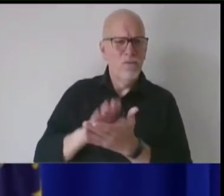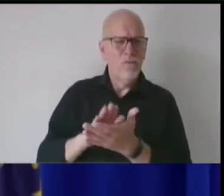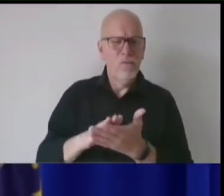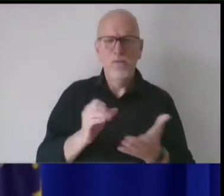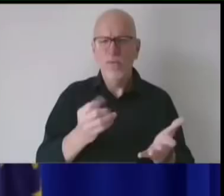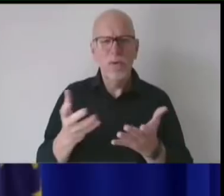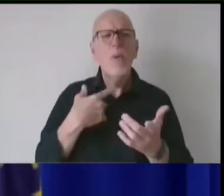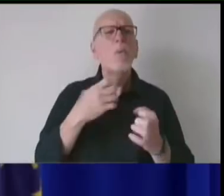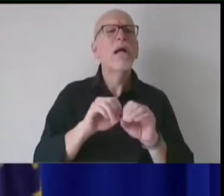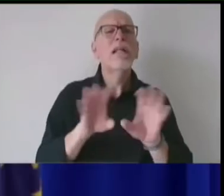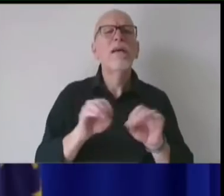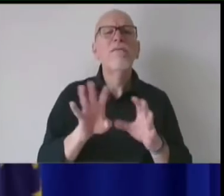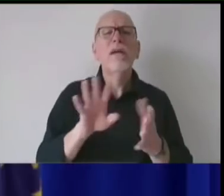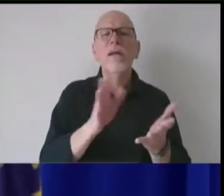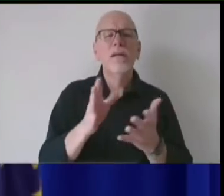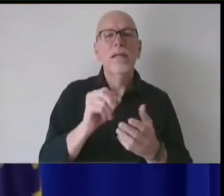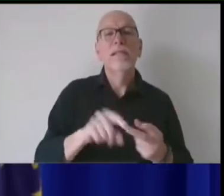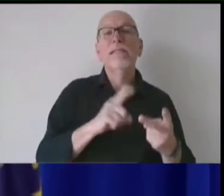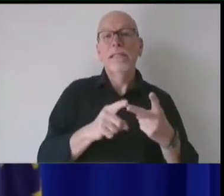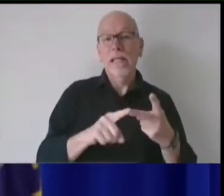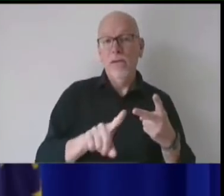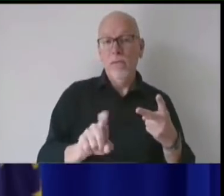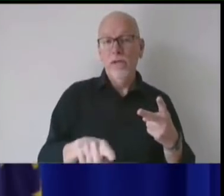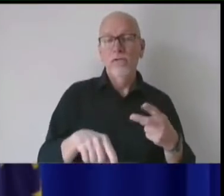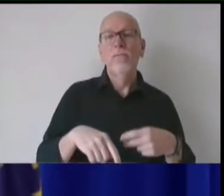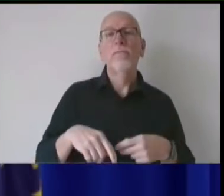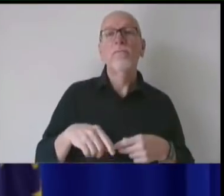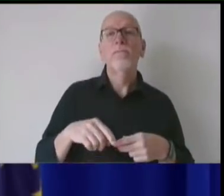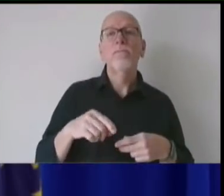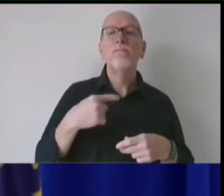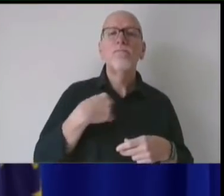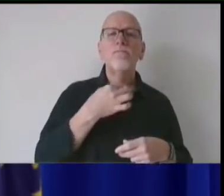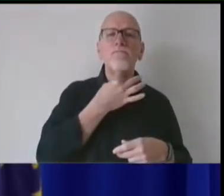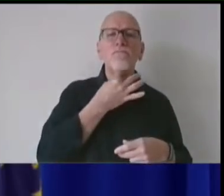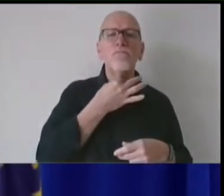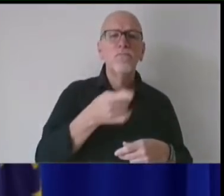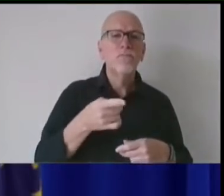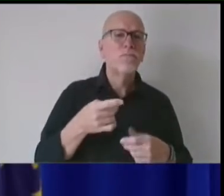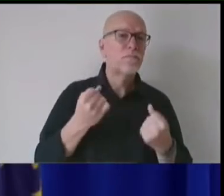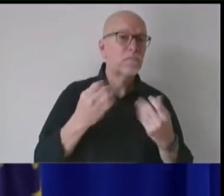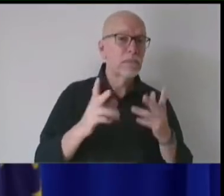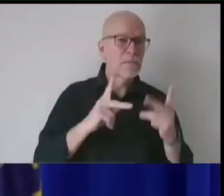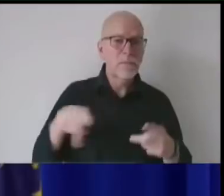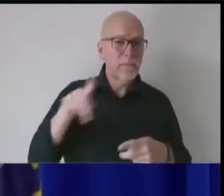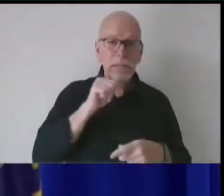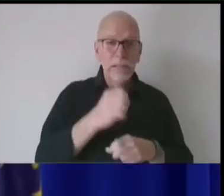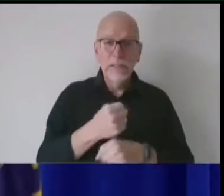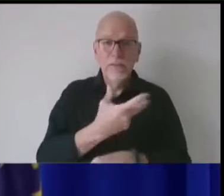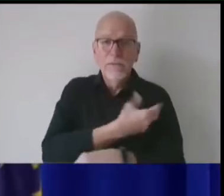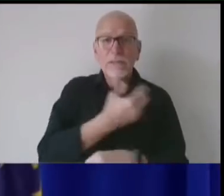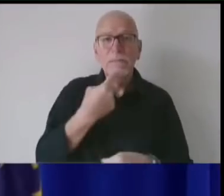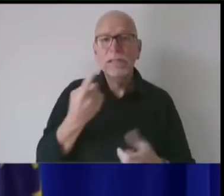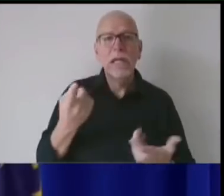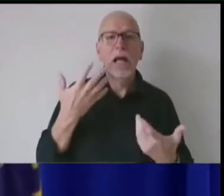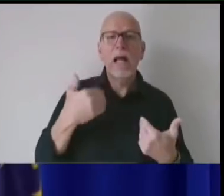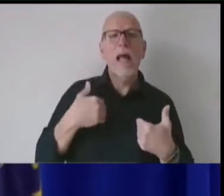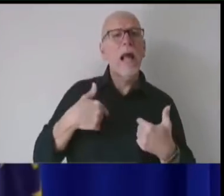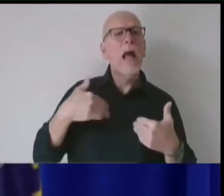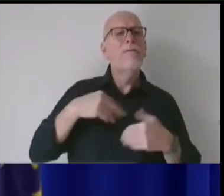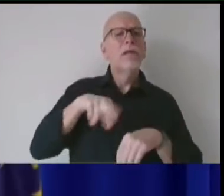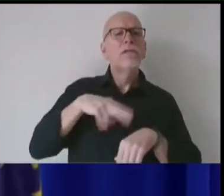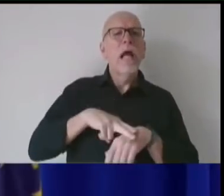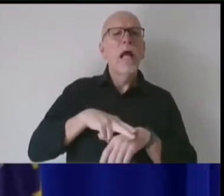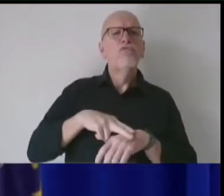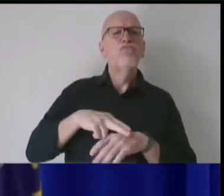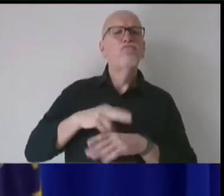just clarify all of that. And then secondly, I'm wondering, there are a lot of people not getting vaccinated because they say they have natural antibodies from a